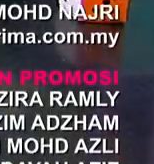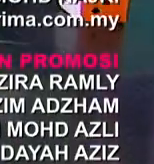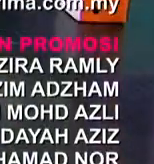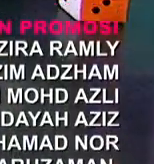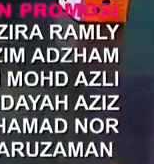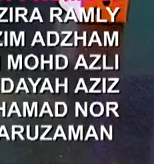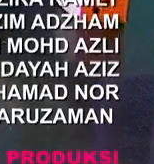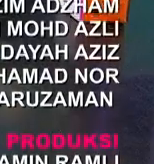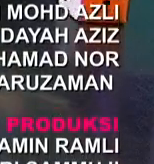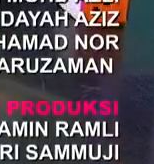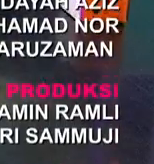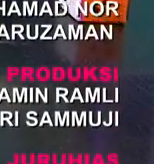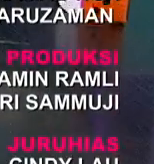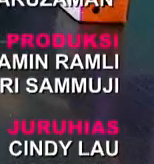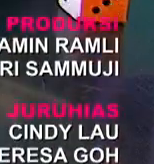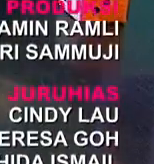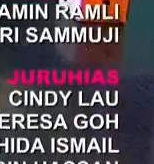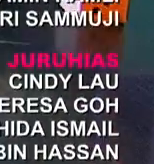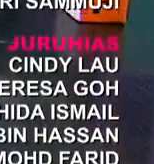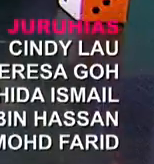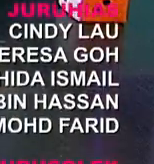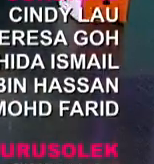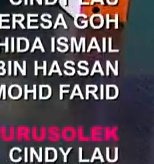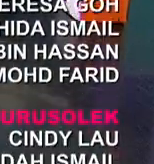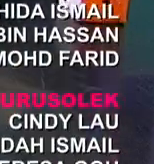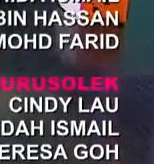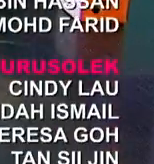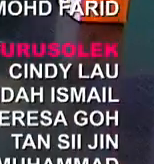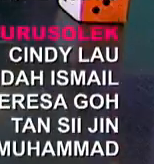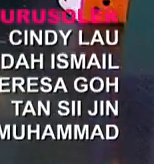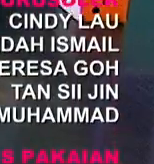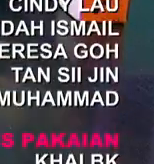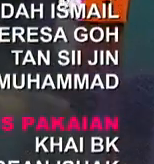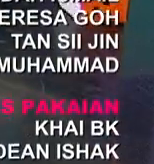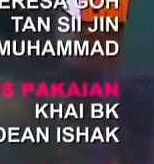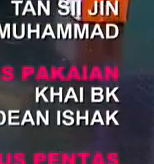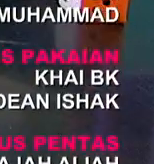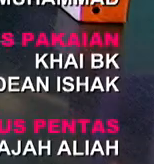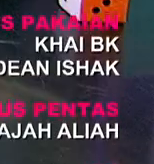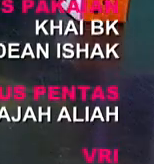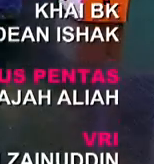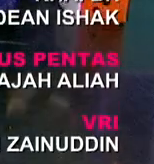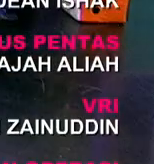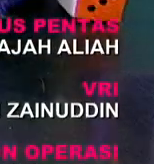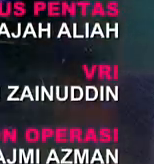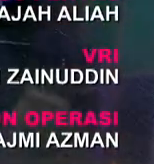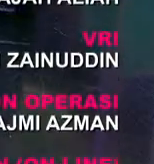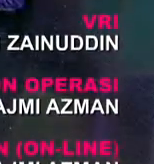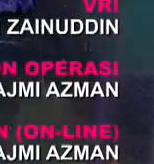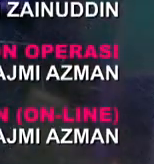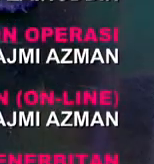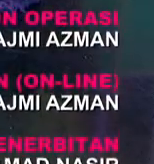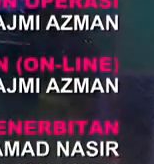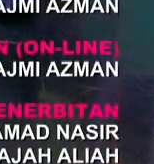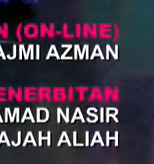today. Oh. We need to talk about Mother Nature. Oh, I am. I feel anger too. Okay, let's go to the next one. Okay, let's have another round. Wow, you're very